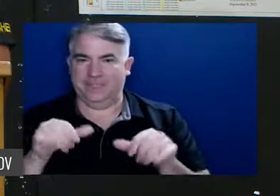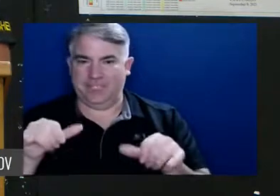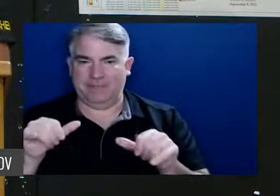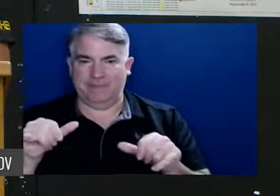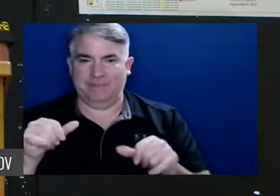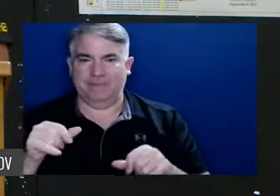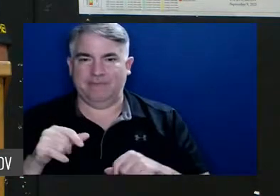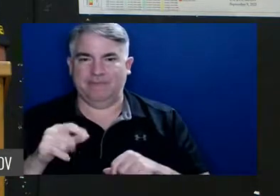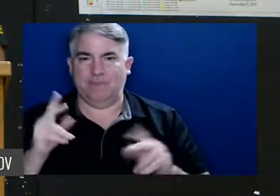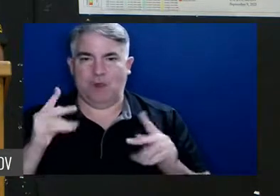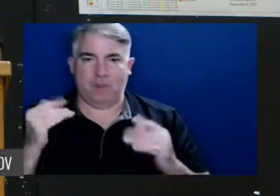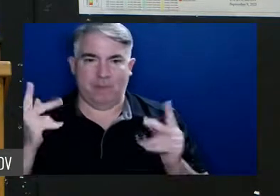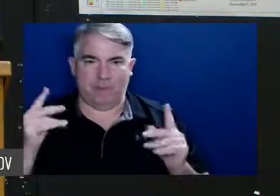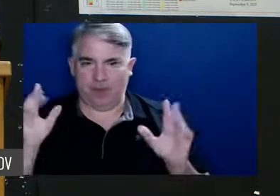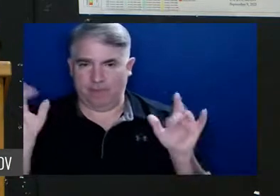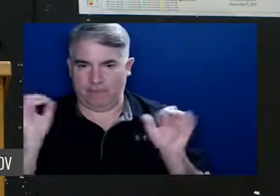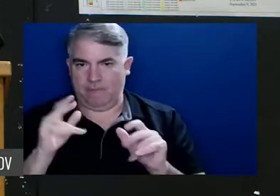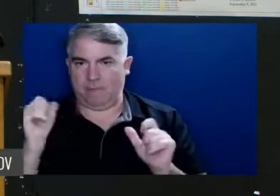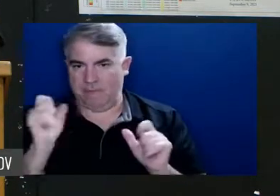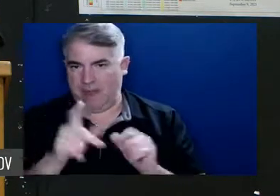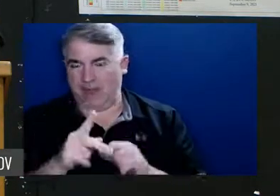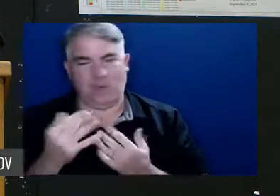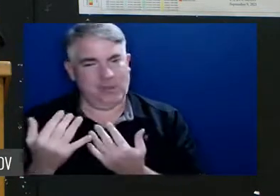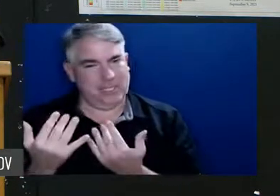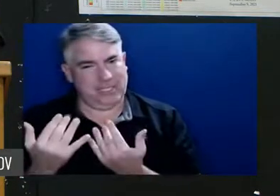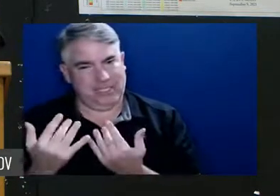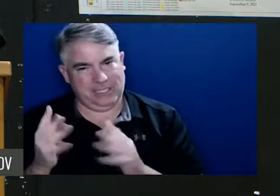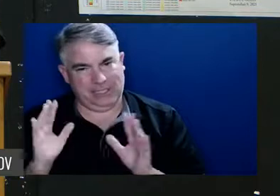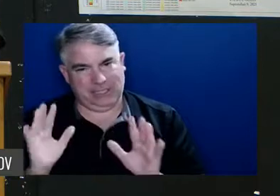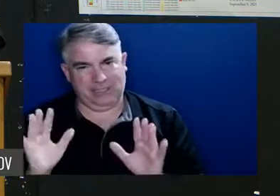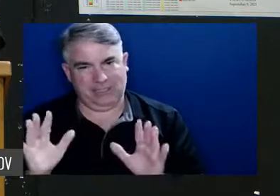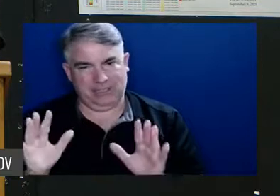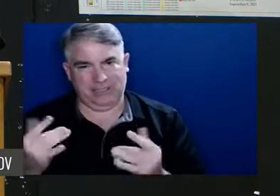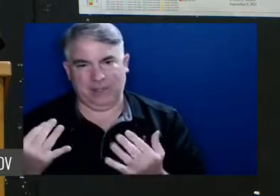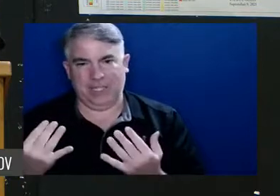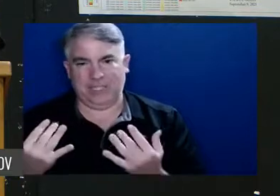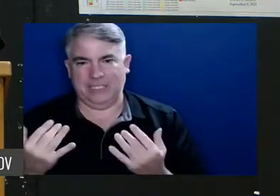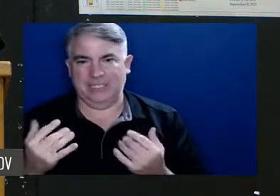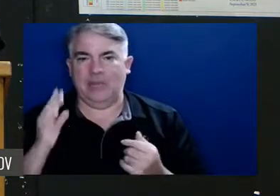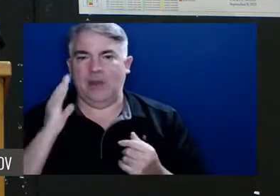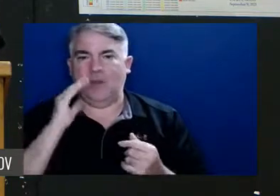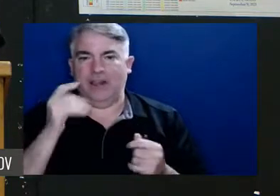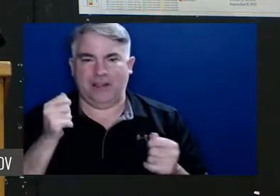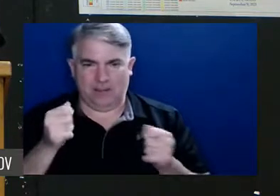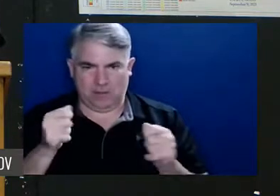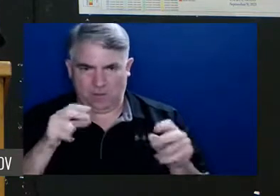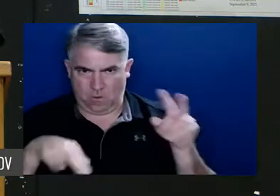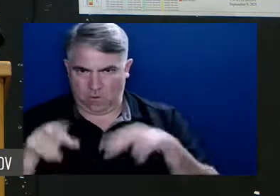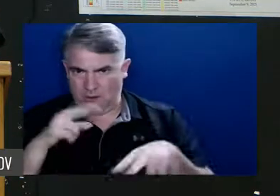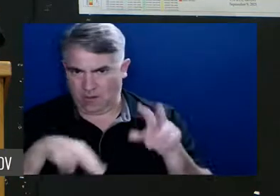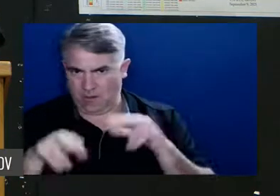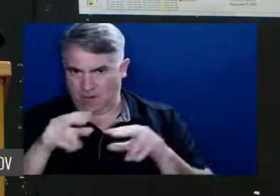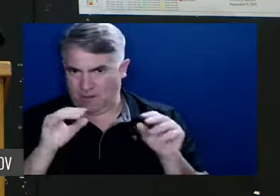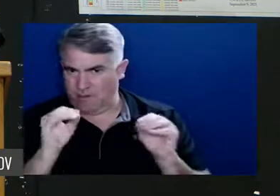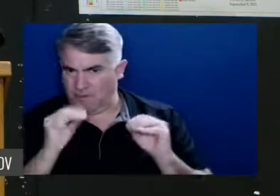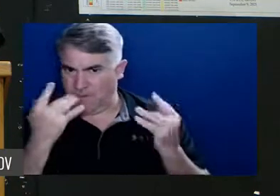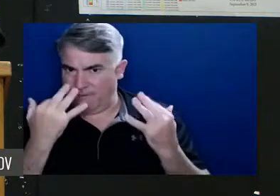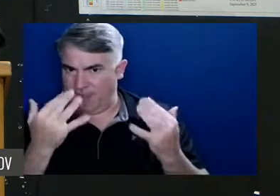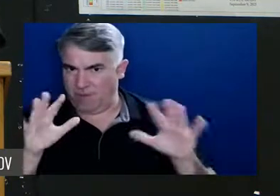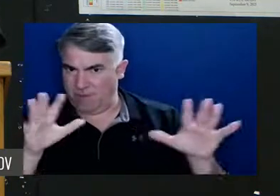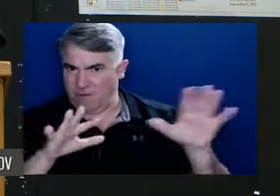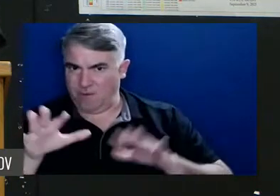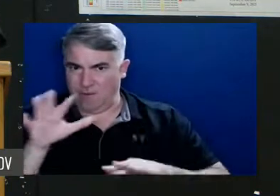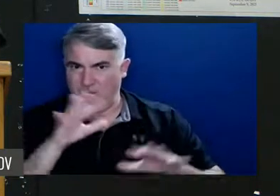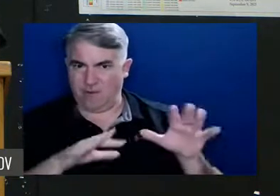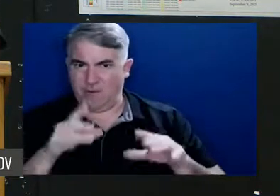possible. We continue to patrol those areas under a mandatory evacuation order and warning, especially with the assistance of our